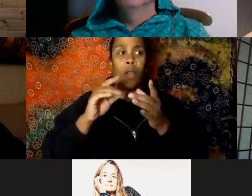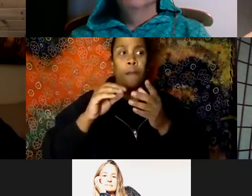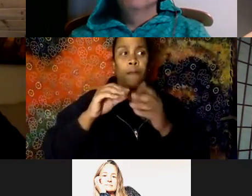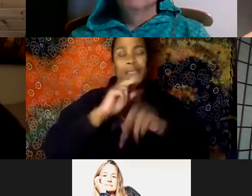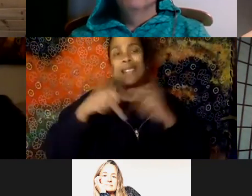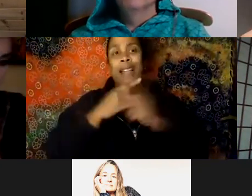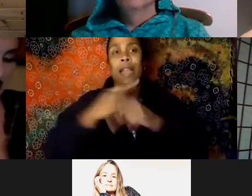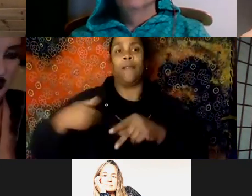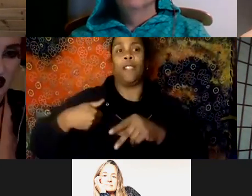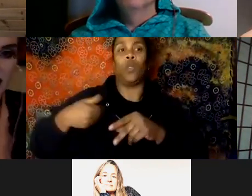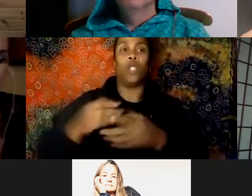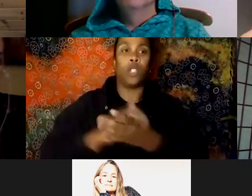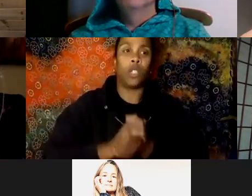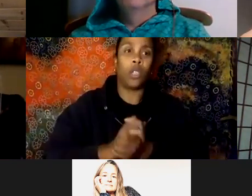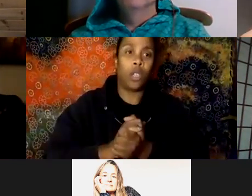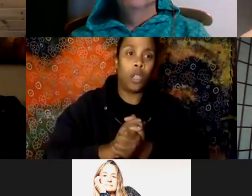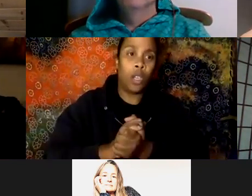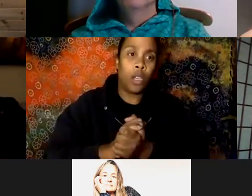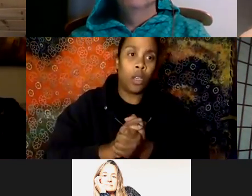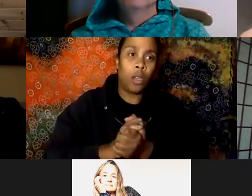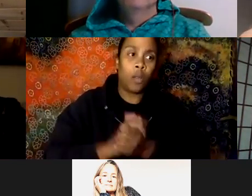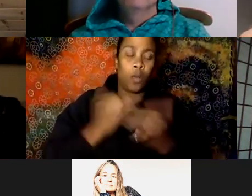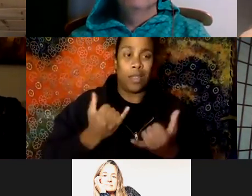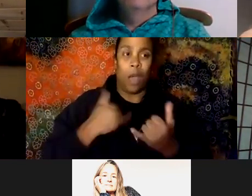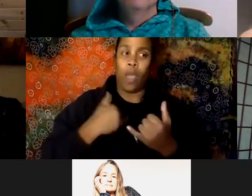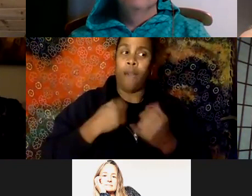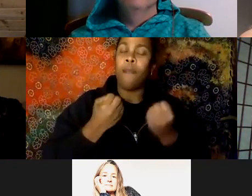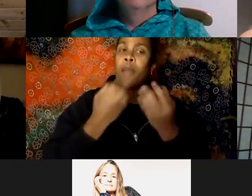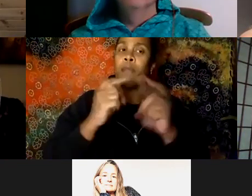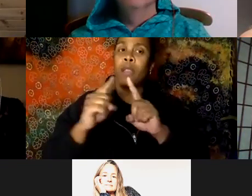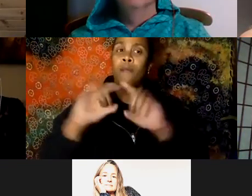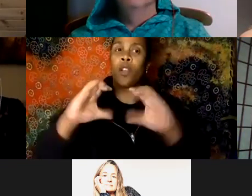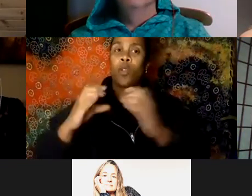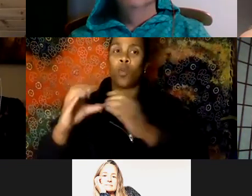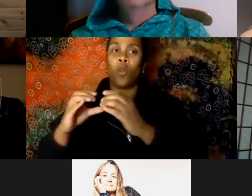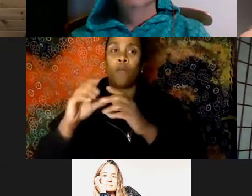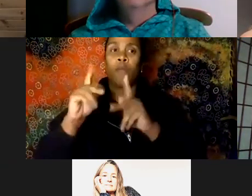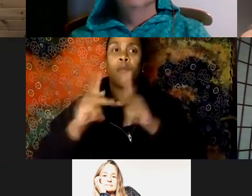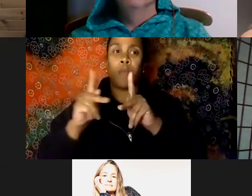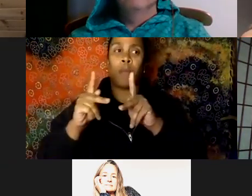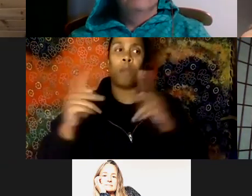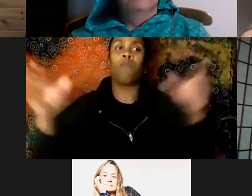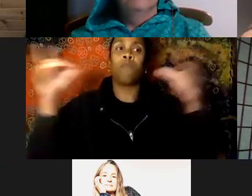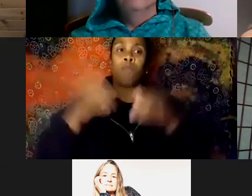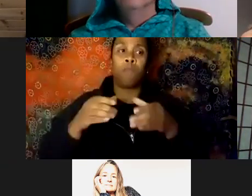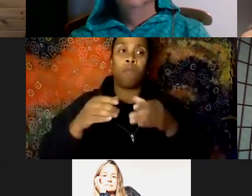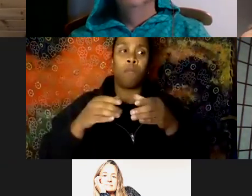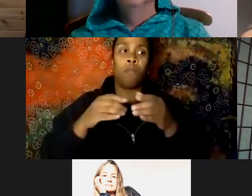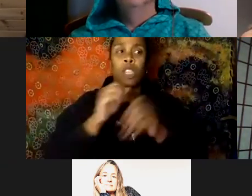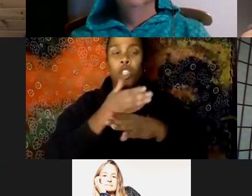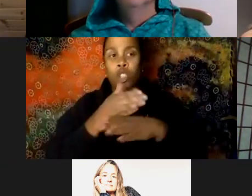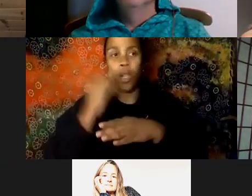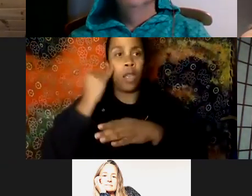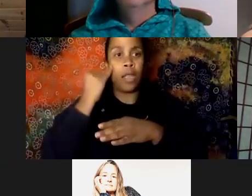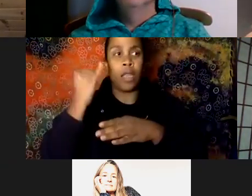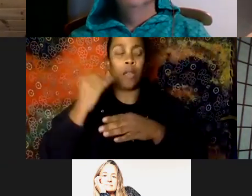then, we've had many different groups of practitioners together sharing and answering questions. It's great fun for the practitioners as well as for the audience, right?